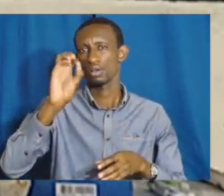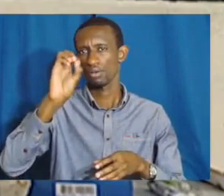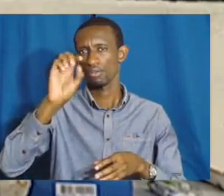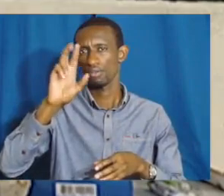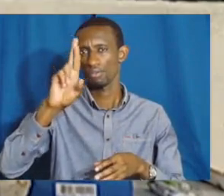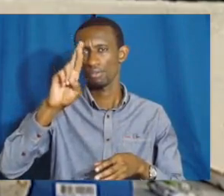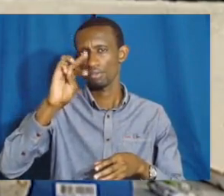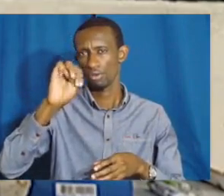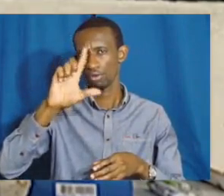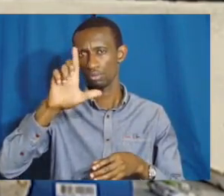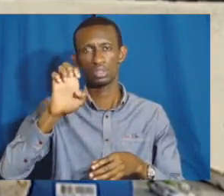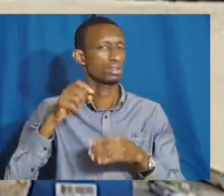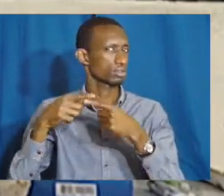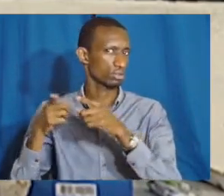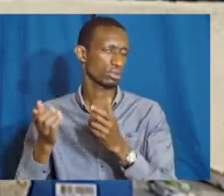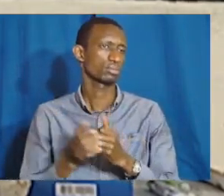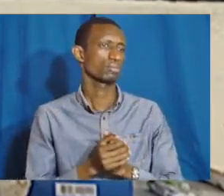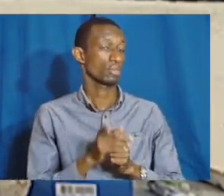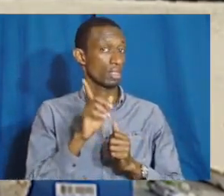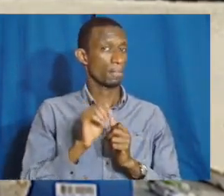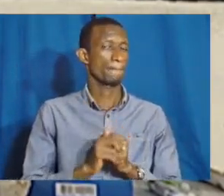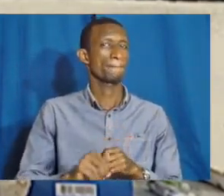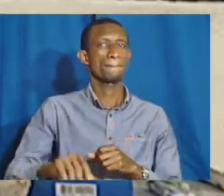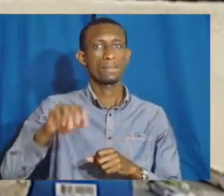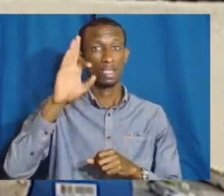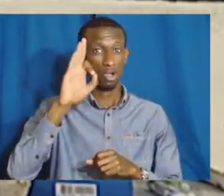linear equation. The first form, we call it